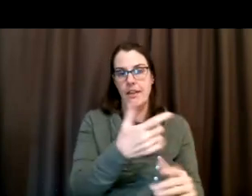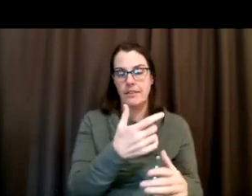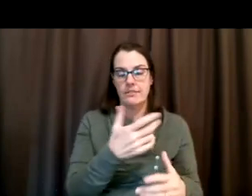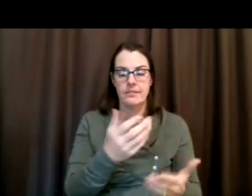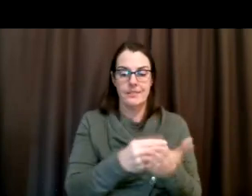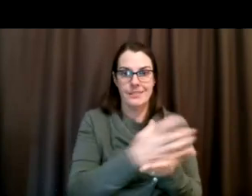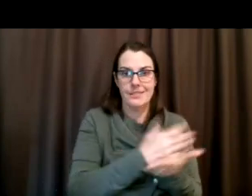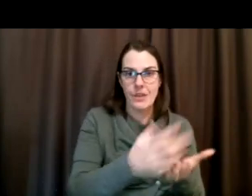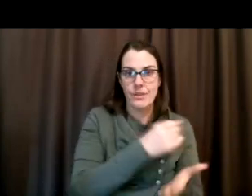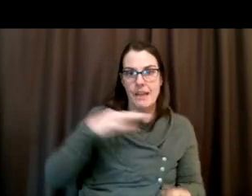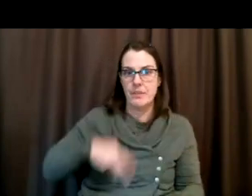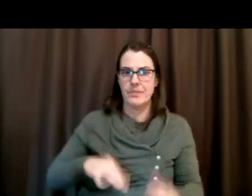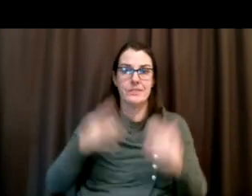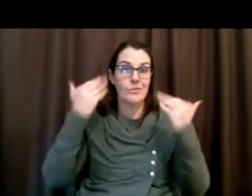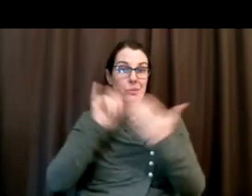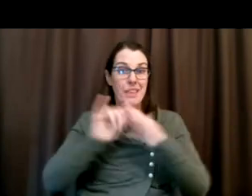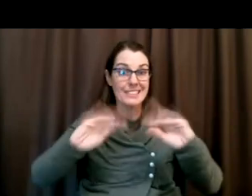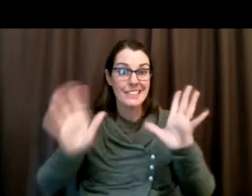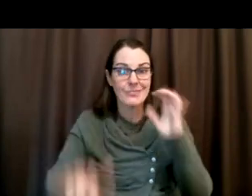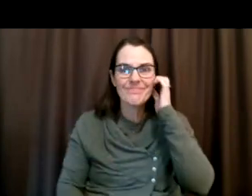I hope that's clear.